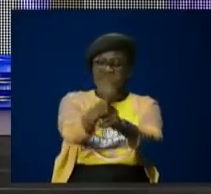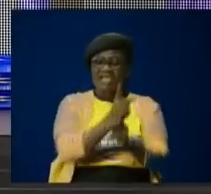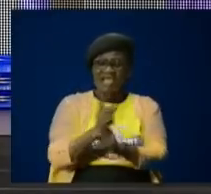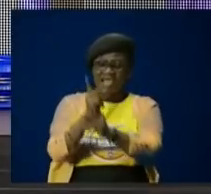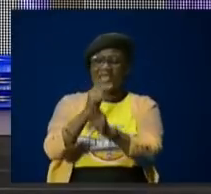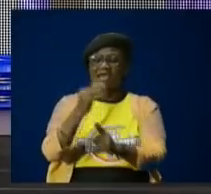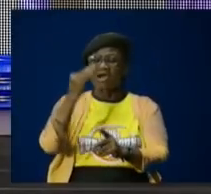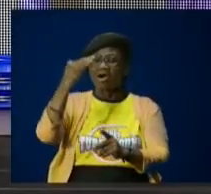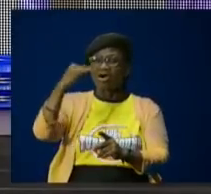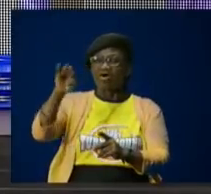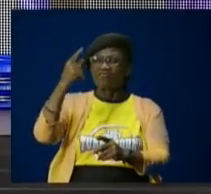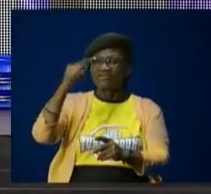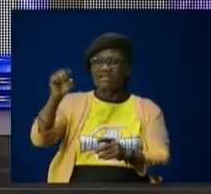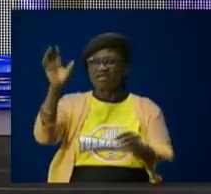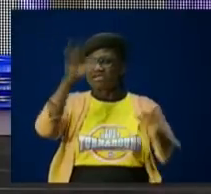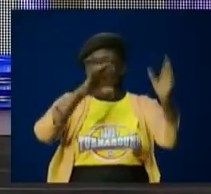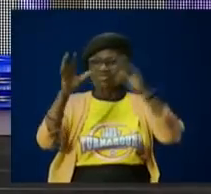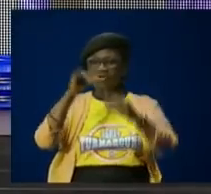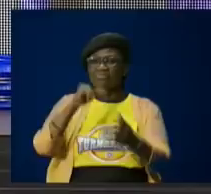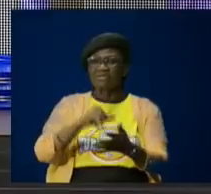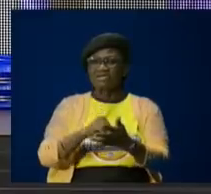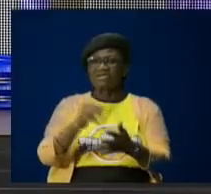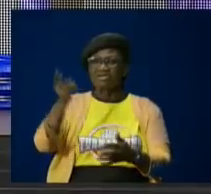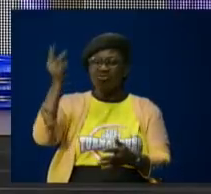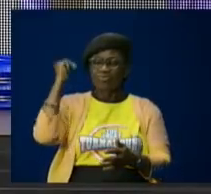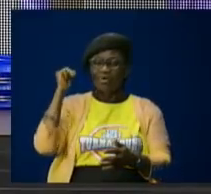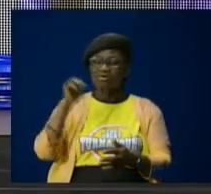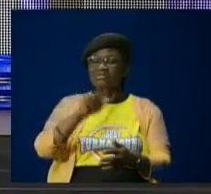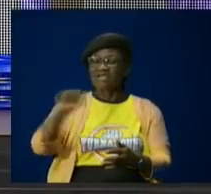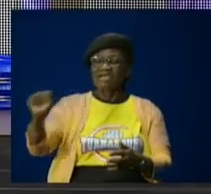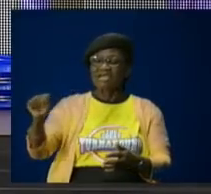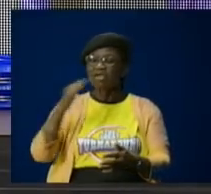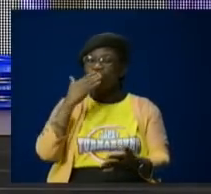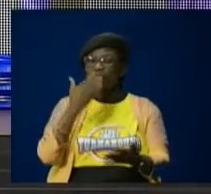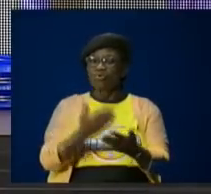It was a good storm that brings you to Jesus.